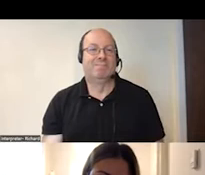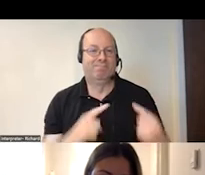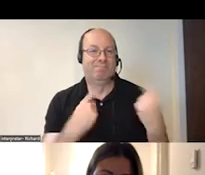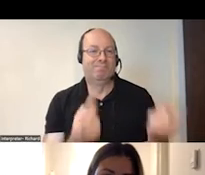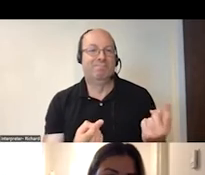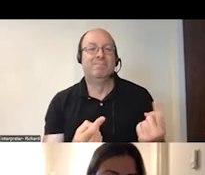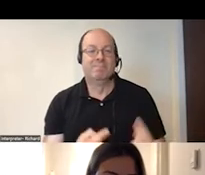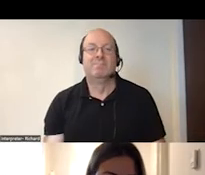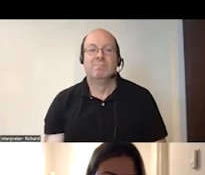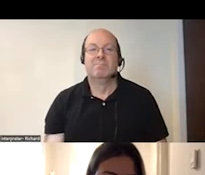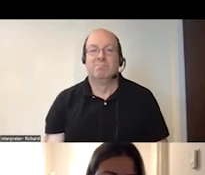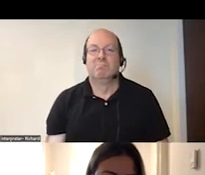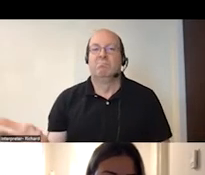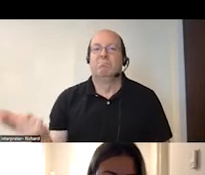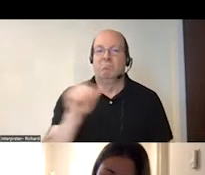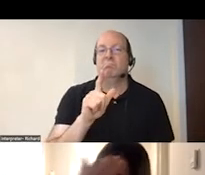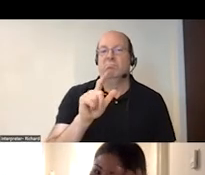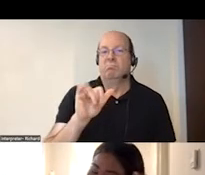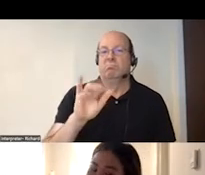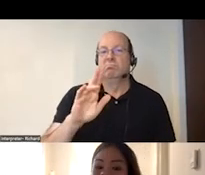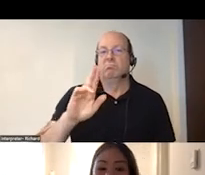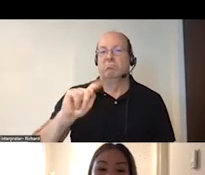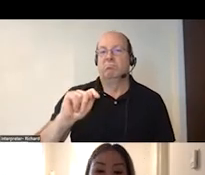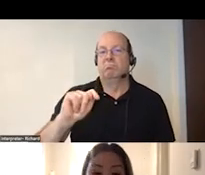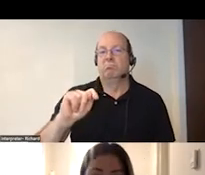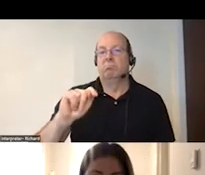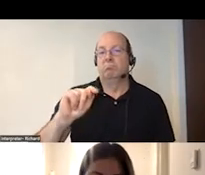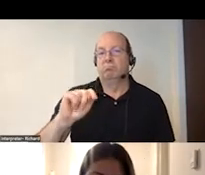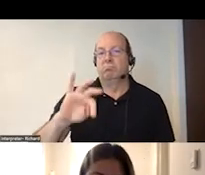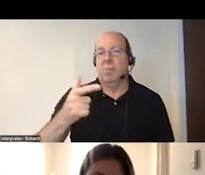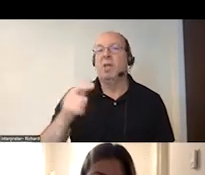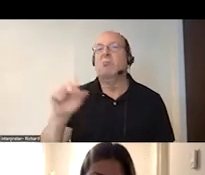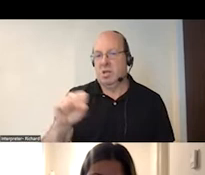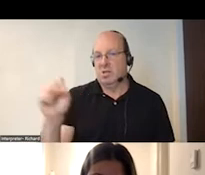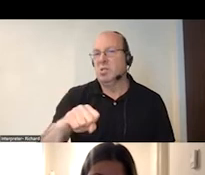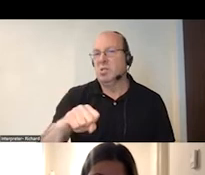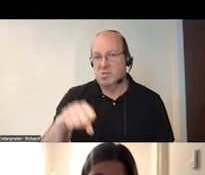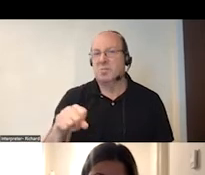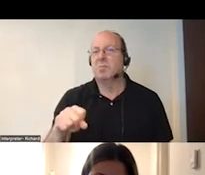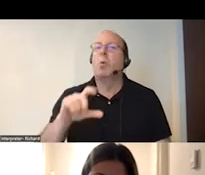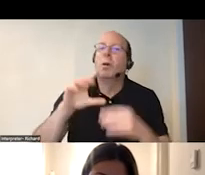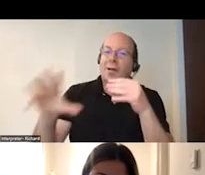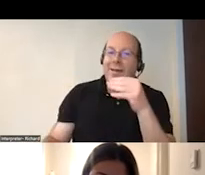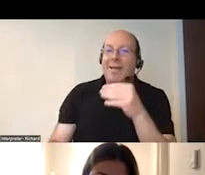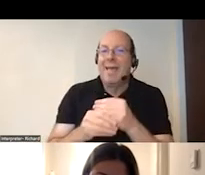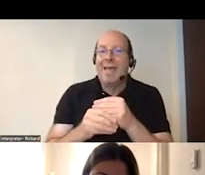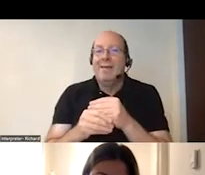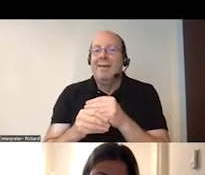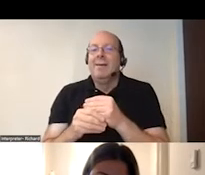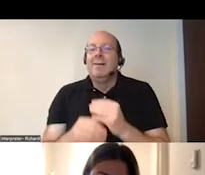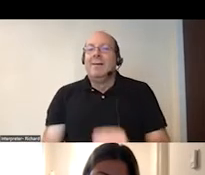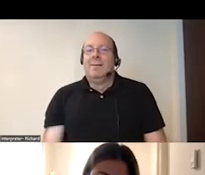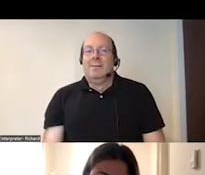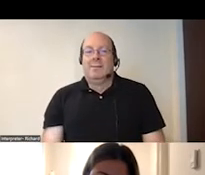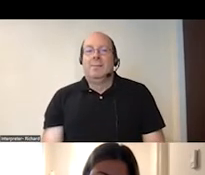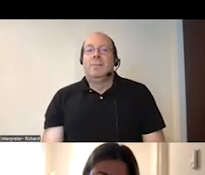Yeah, I mean, I think Anna summed it up pretty well, but I think just something to add is, it's interesting